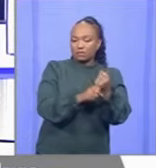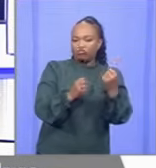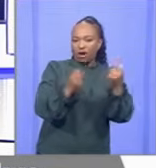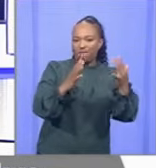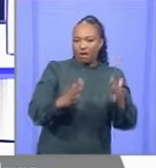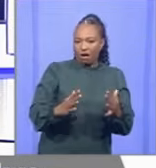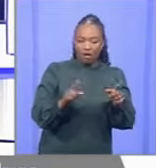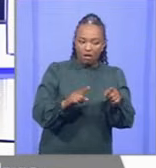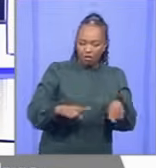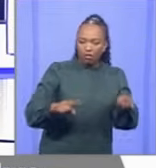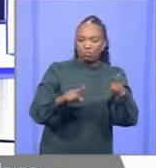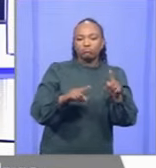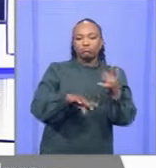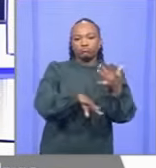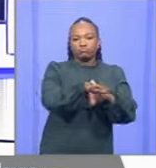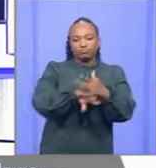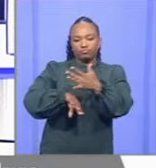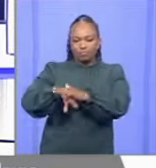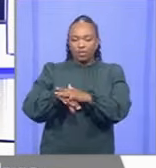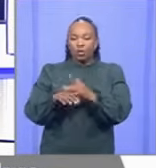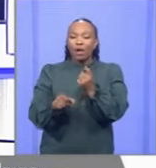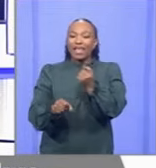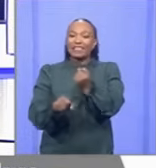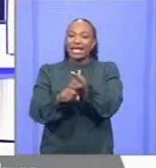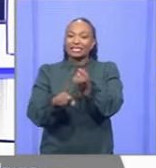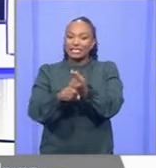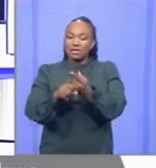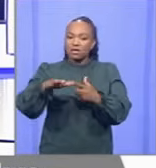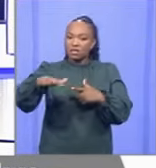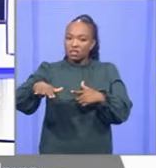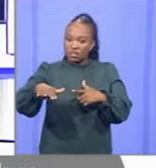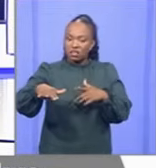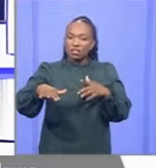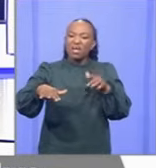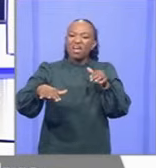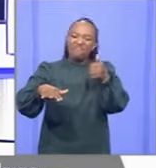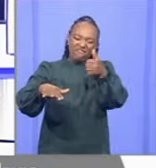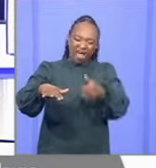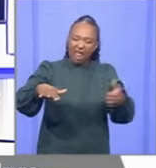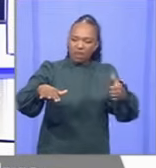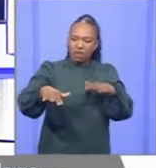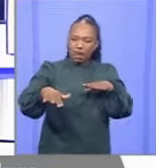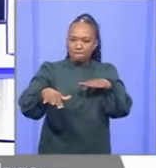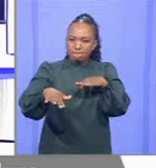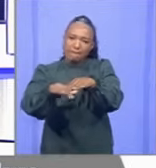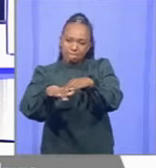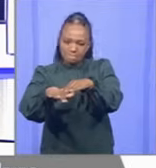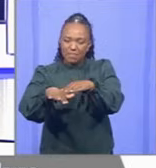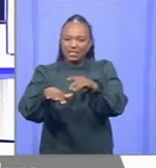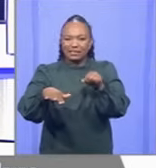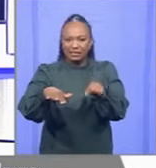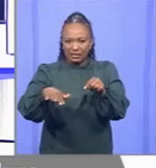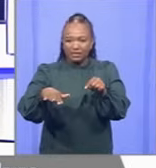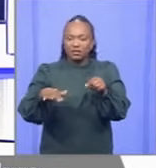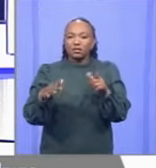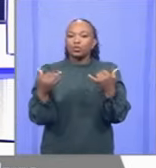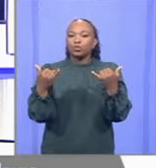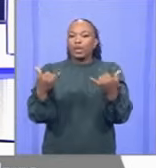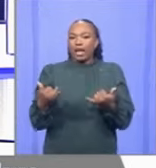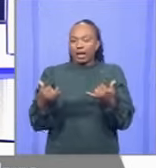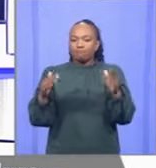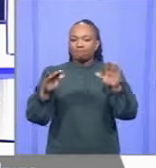e ba sepediša go leba sekolong e thula ke bene. Tirelo ya poloko yeo e kopanetšwego e be e swerwe lehono